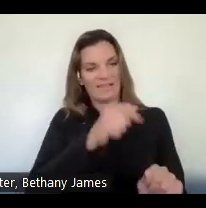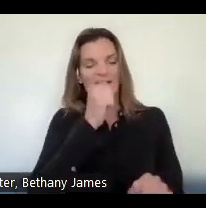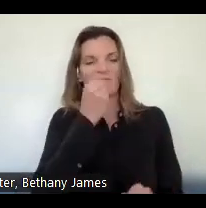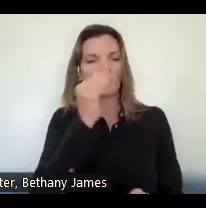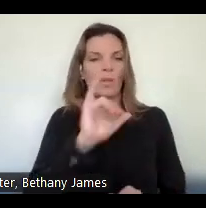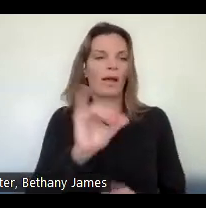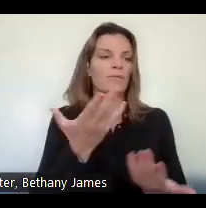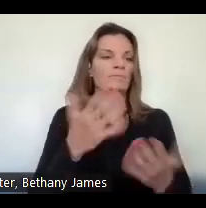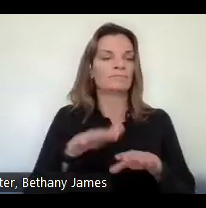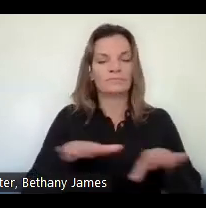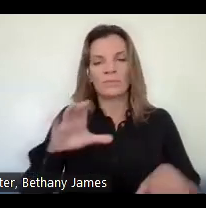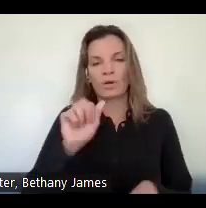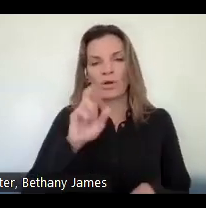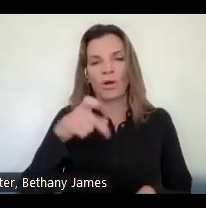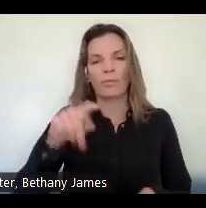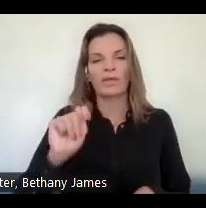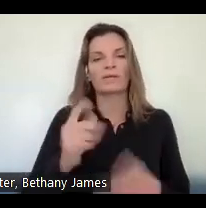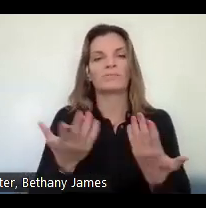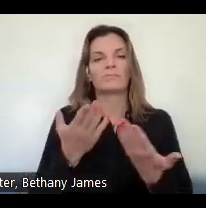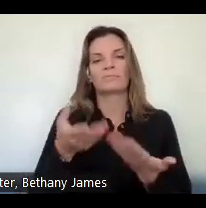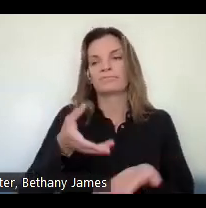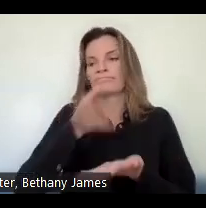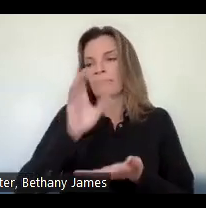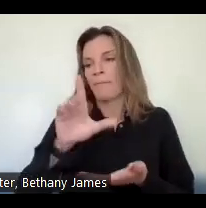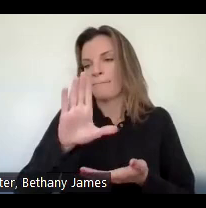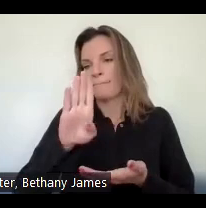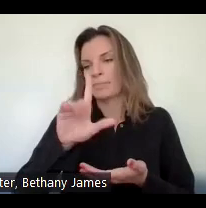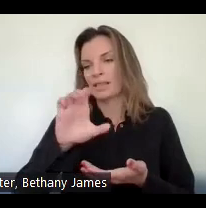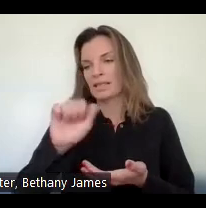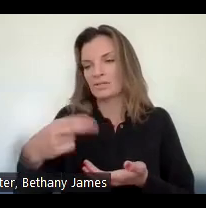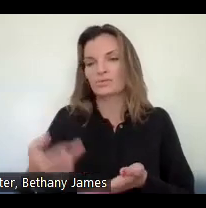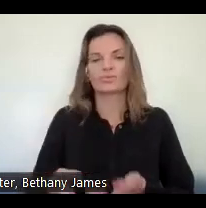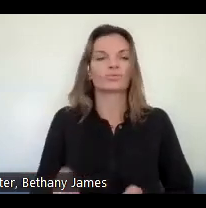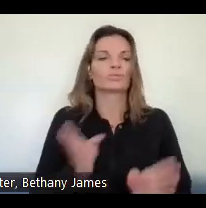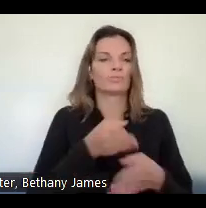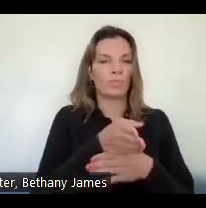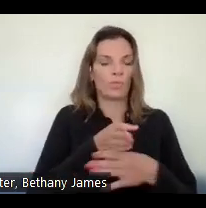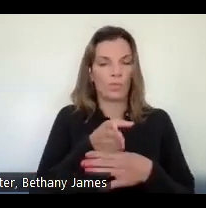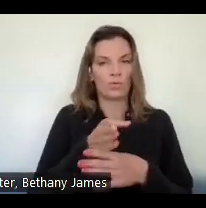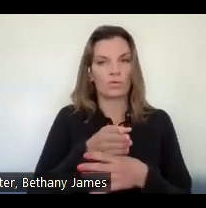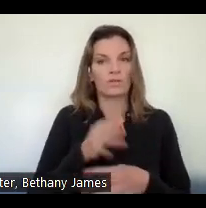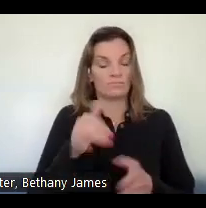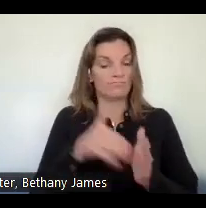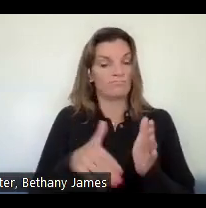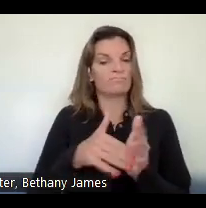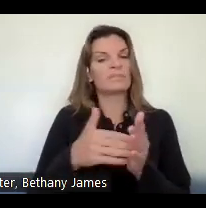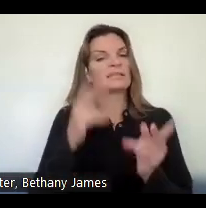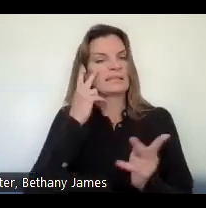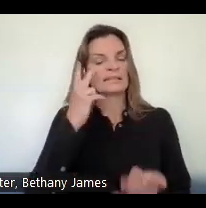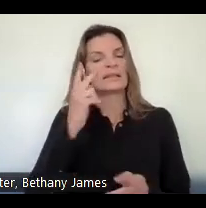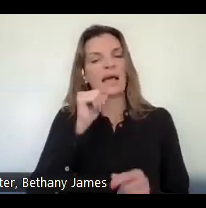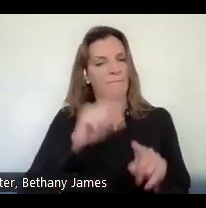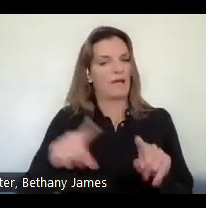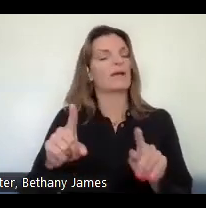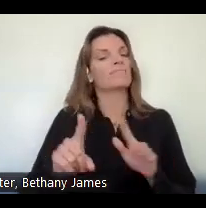carpet or maybe bleach or wood. We don't see it as much, but that actually is another main issue